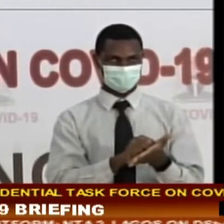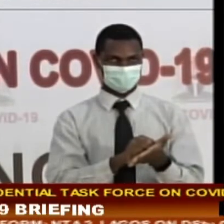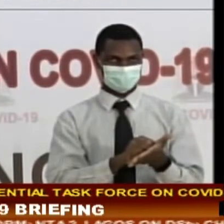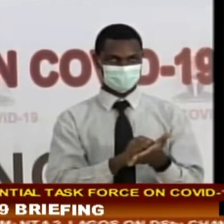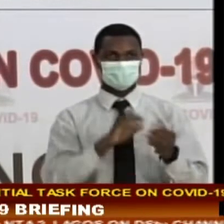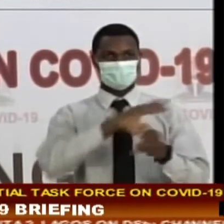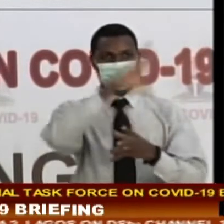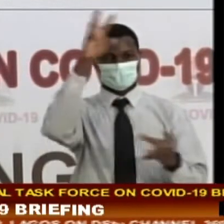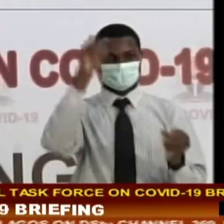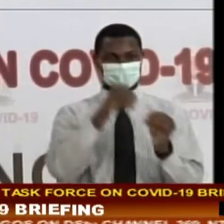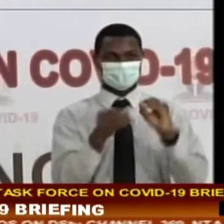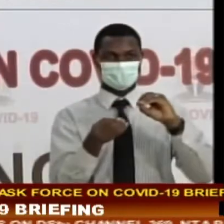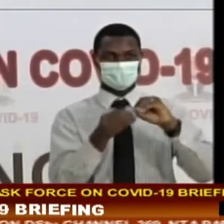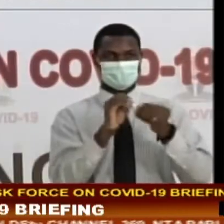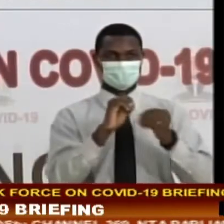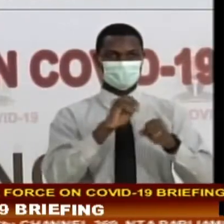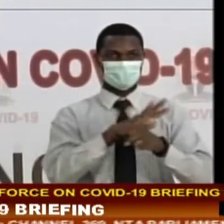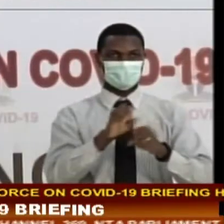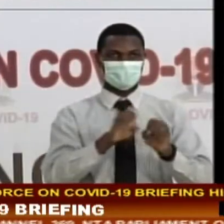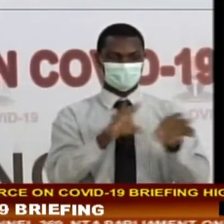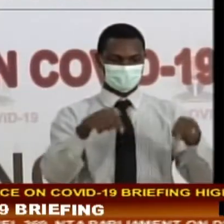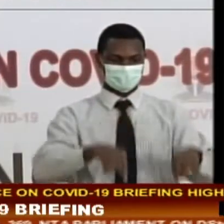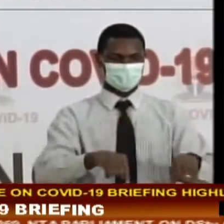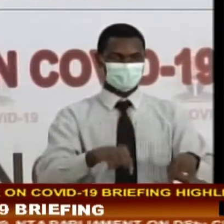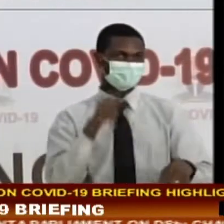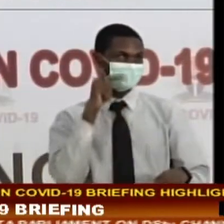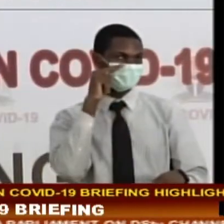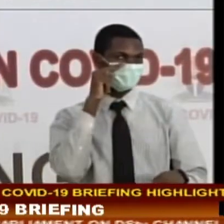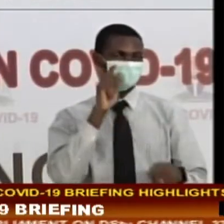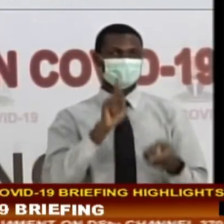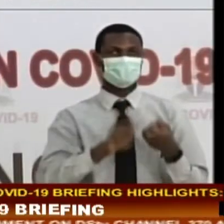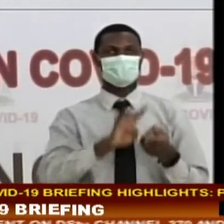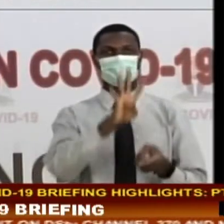of cases in the country to